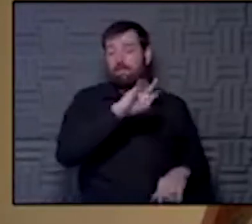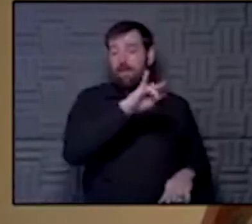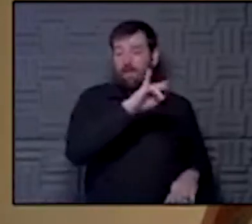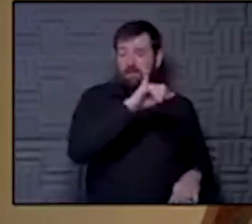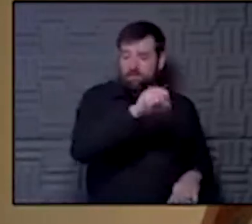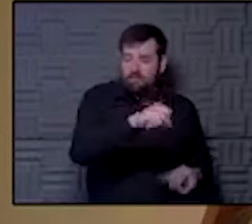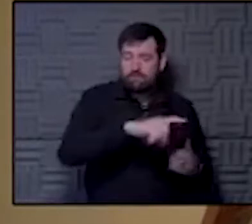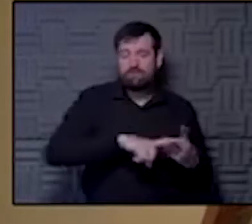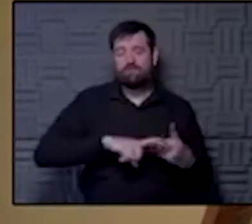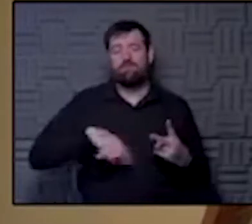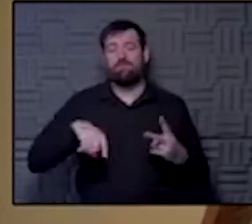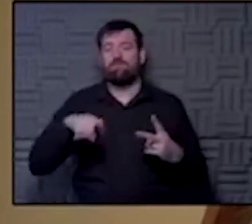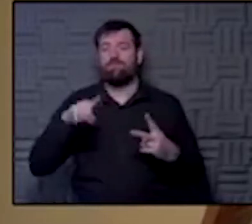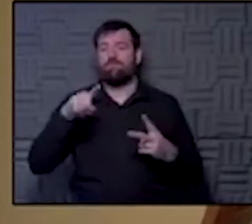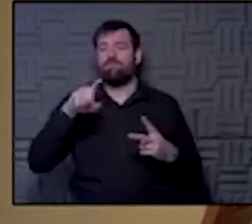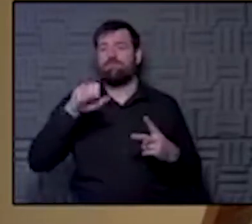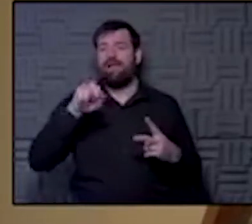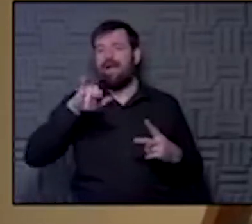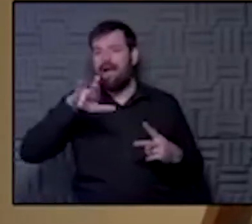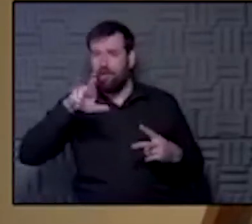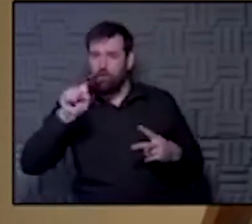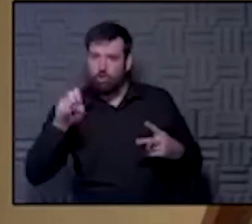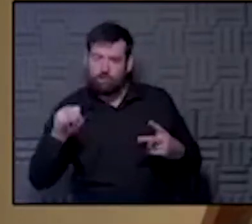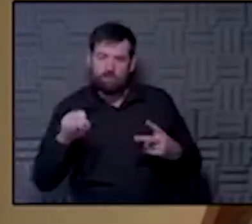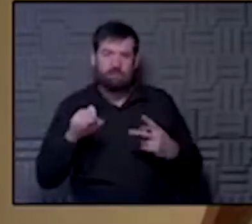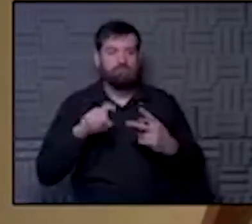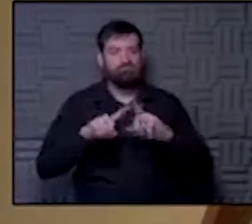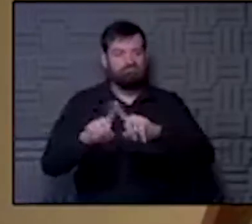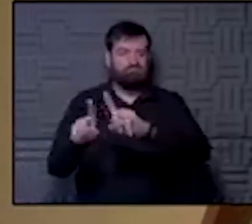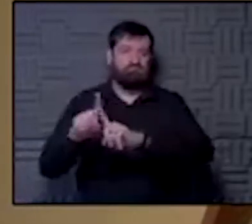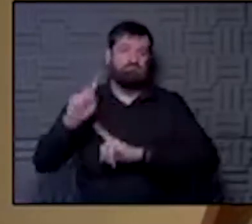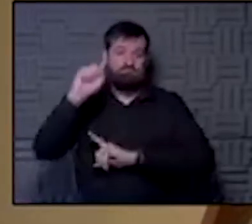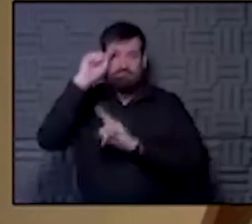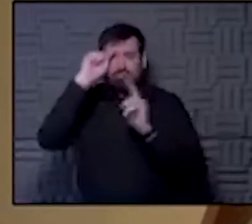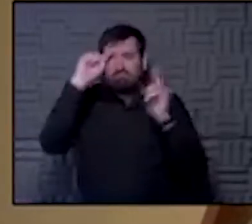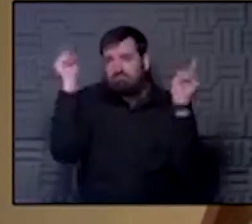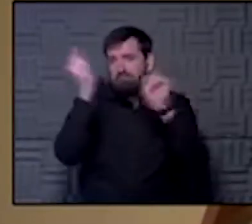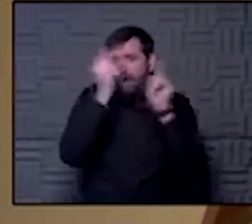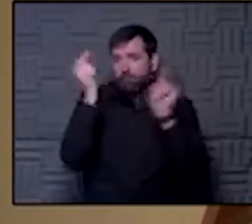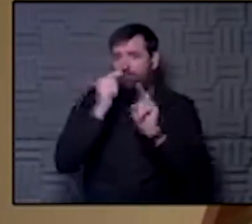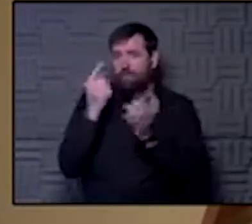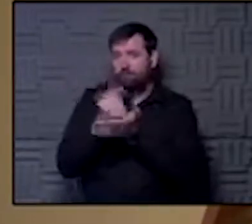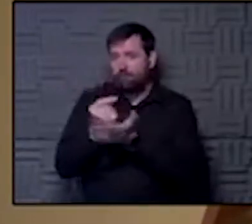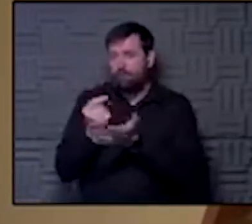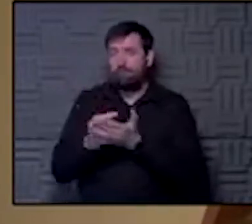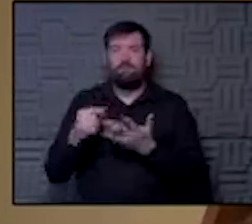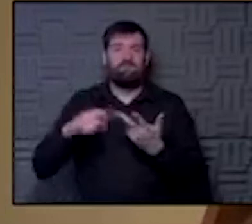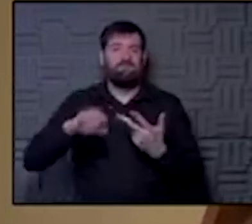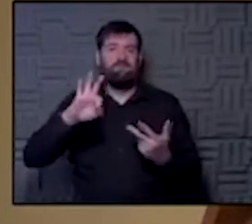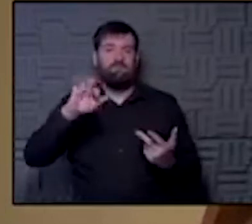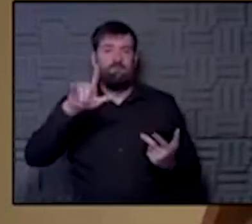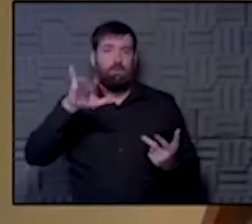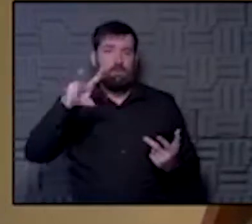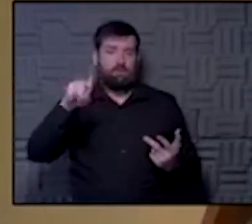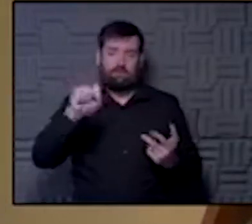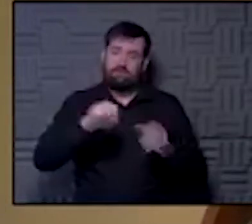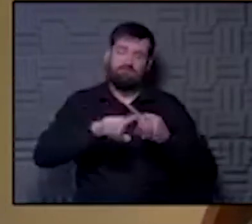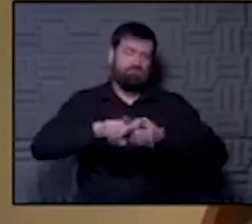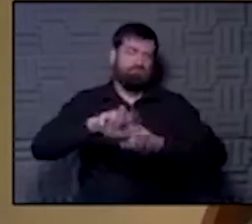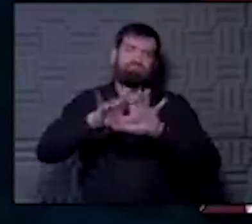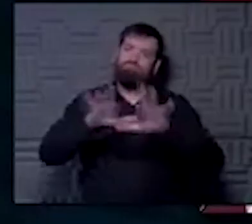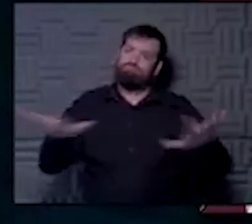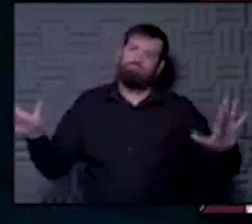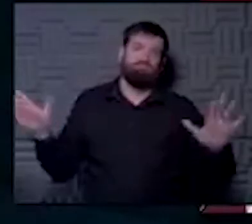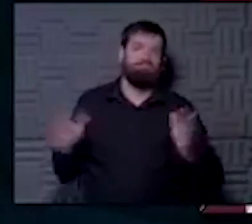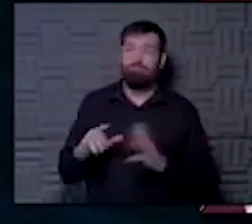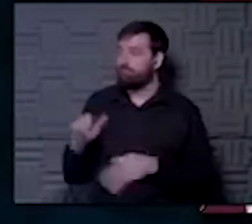iron, other biologics, migraine treatments, just fluids, really anything. Yeah,